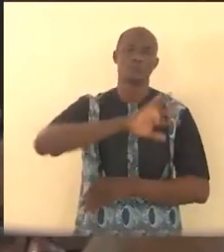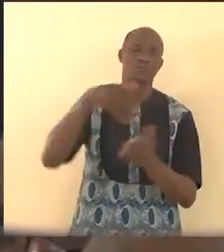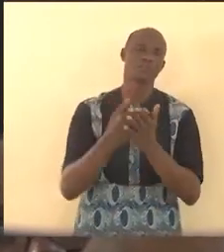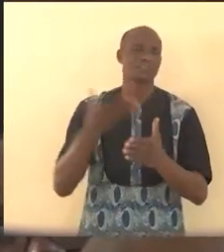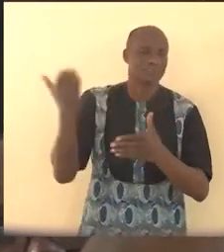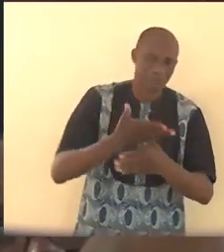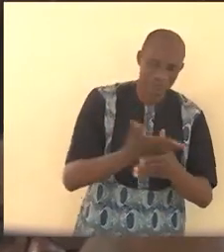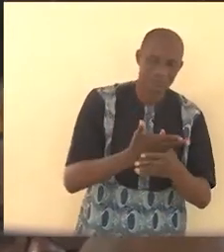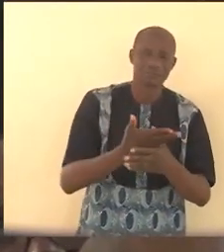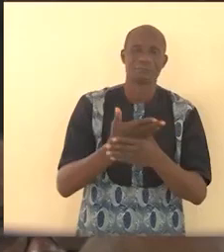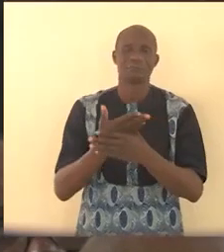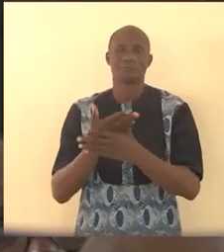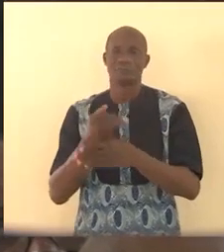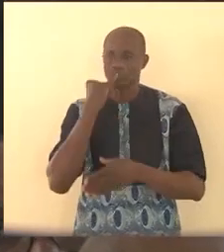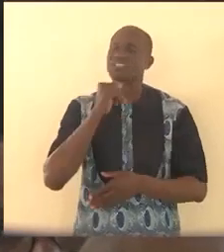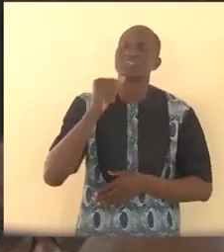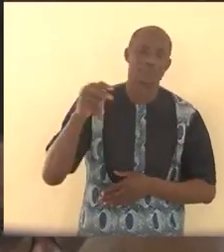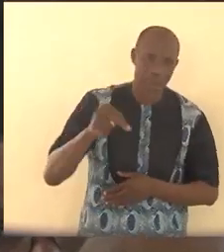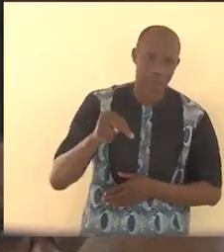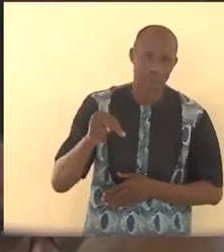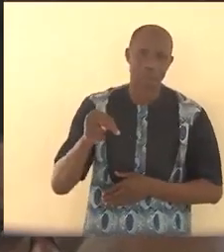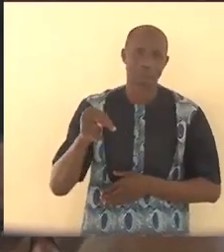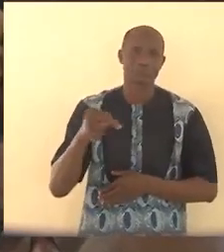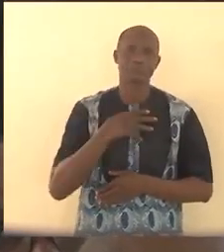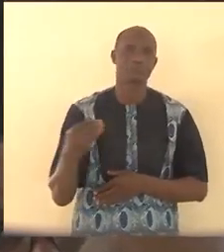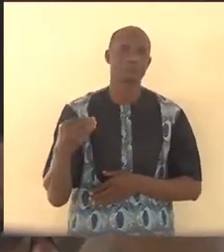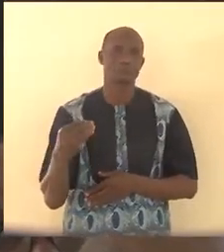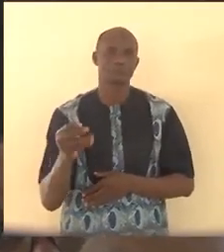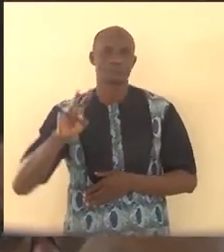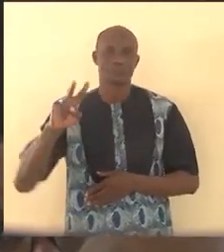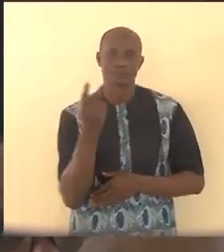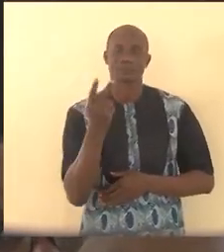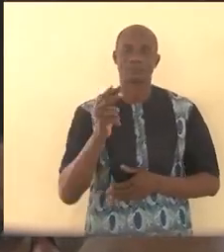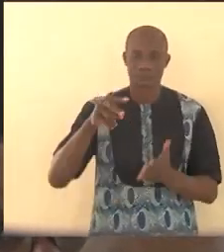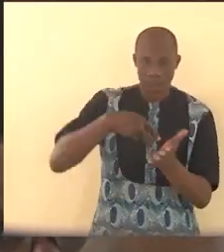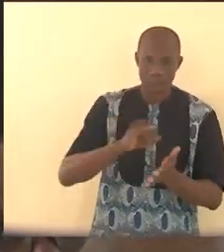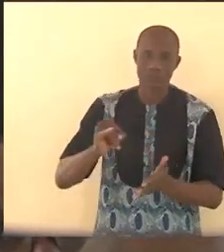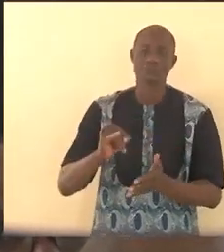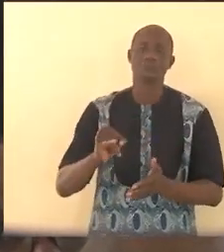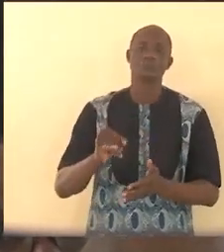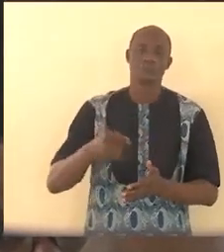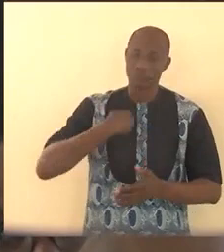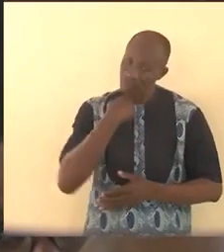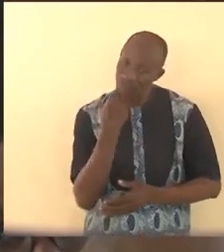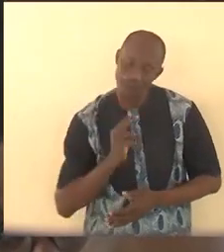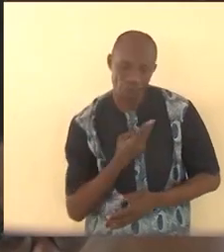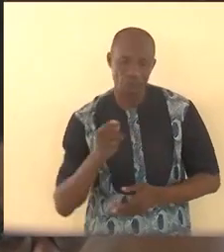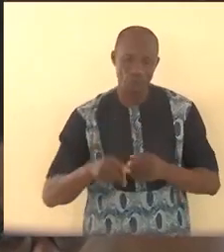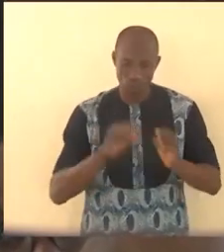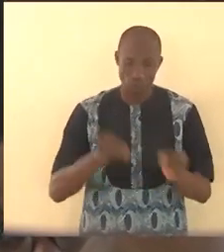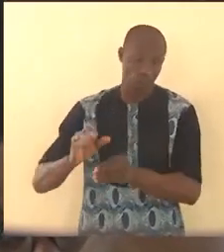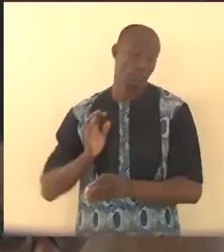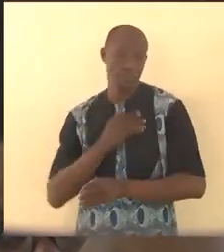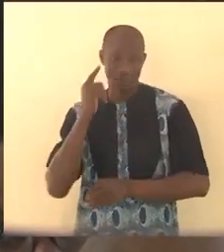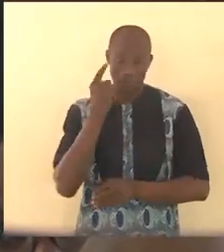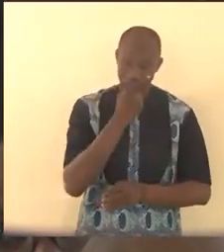this distraction going is not needed. So, and the second reading was telling us that we should fix our eyes on God, where Christ